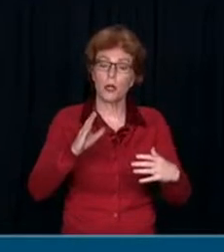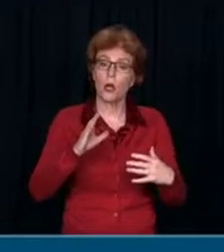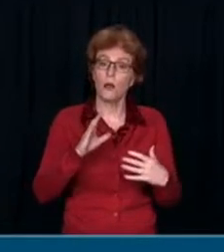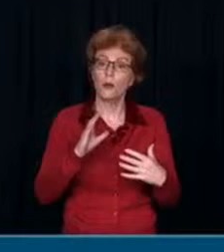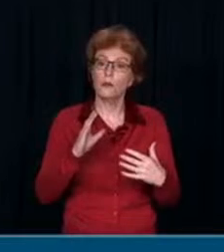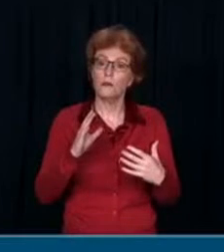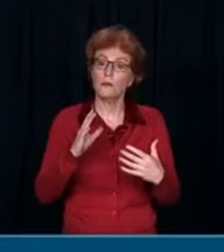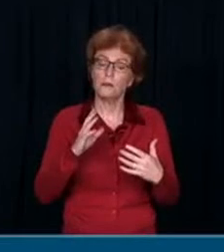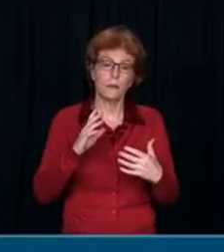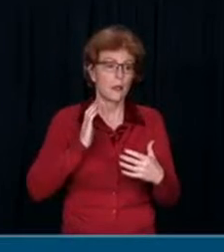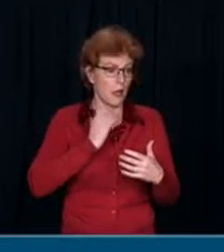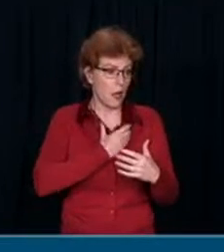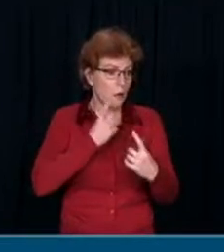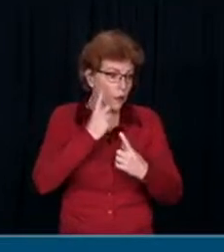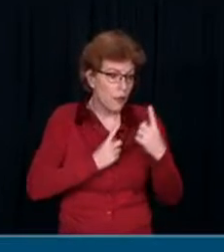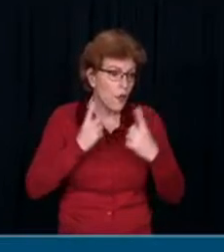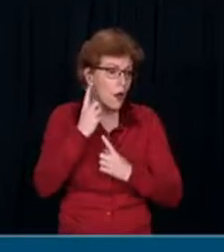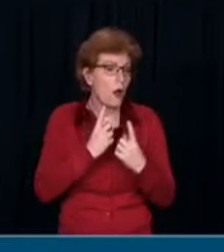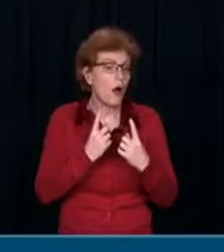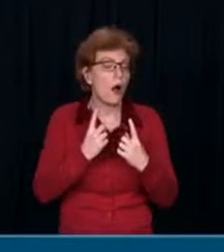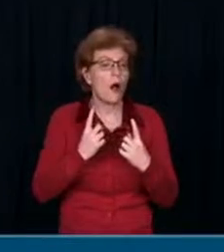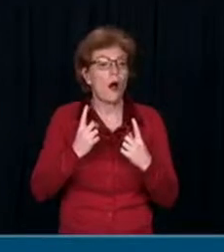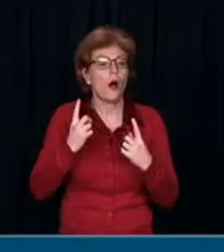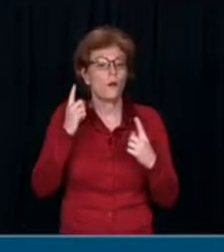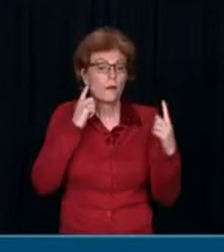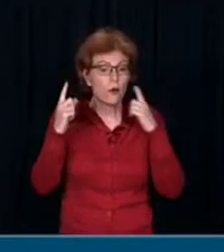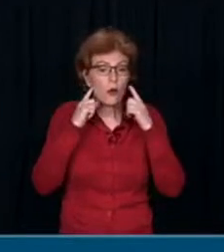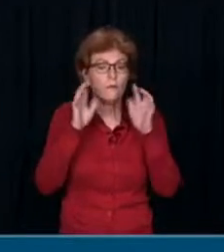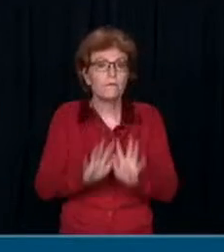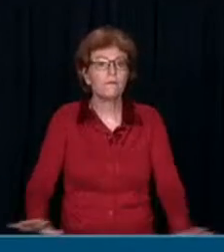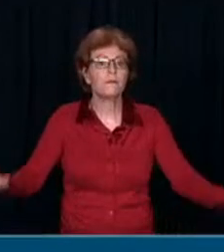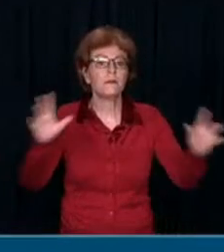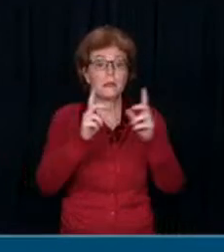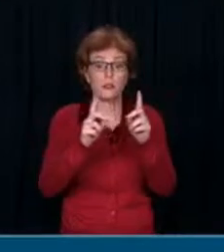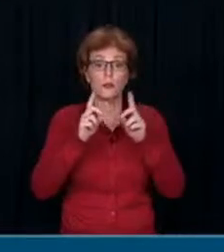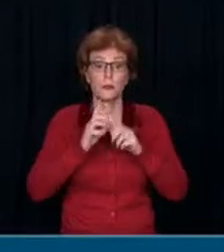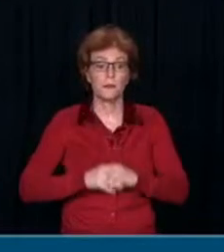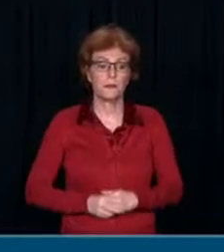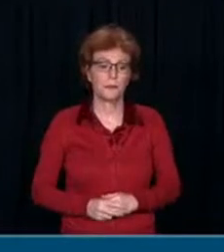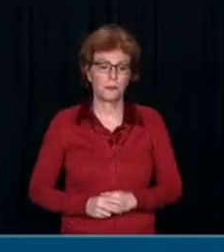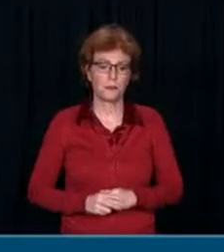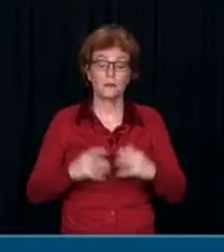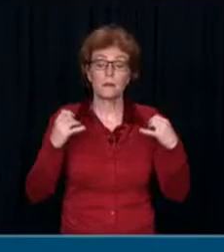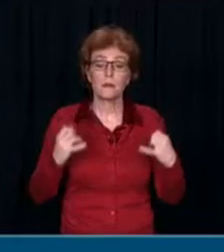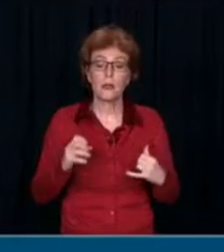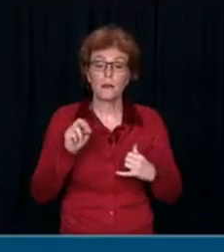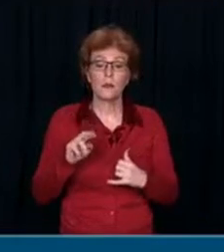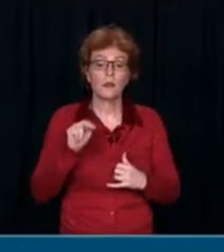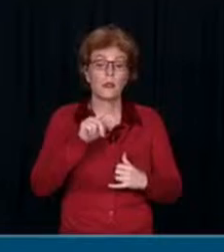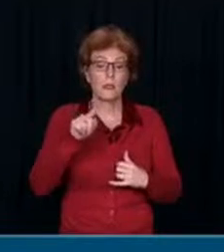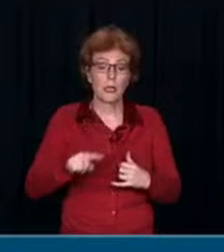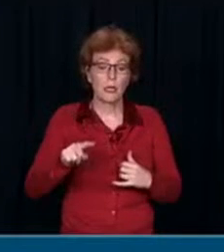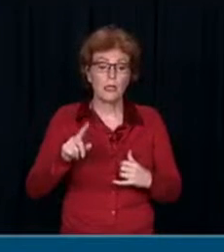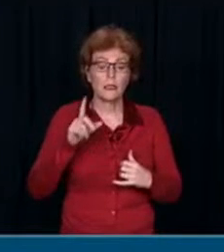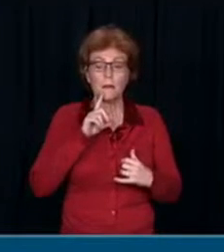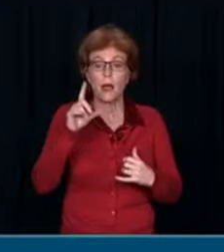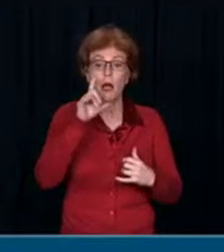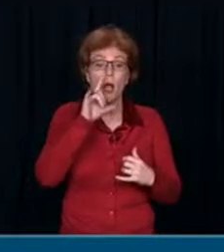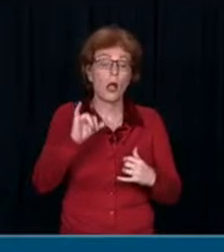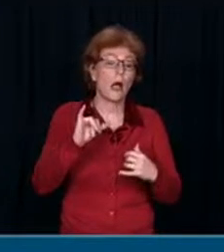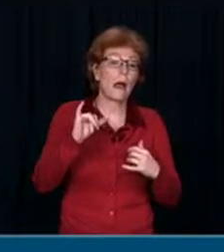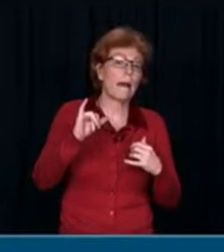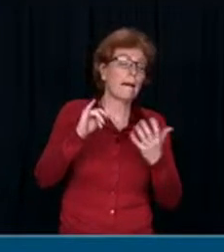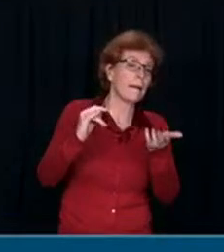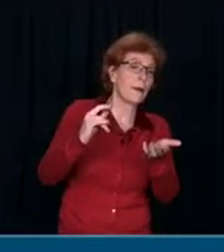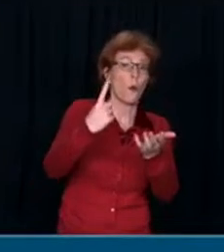of our thoughts and what we've heard all across the district. Now, Mr. Nez, tonight might look like a one-man